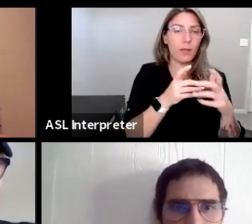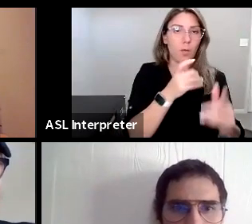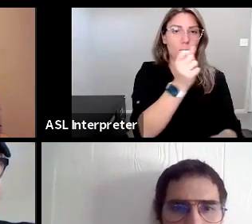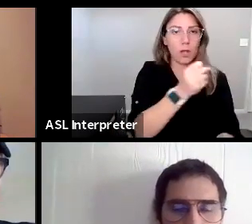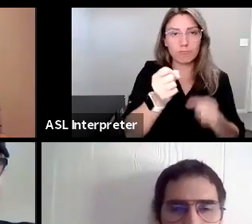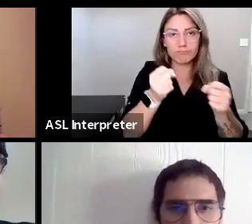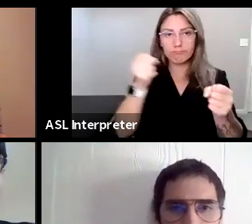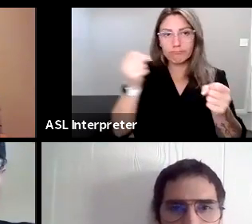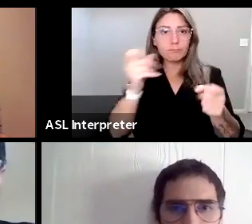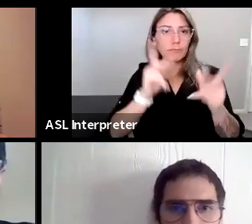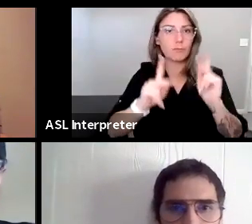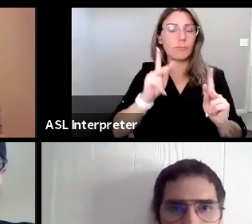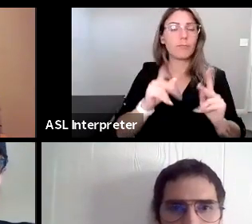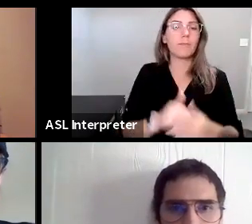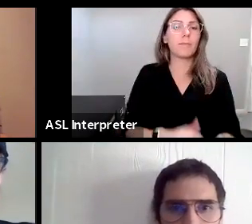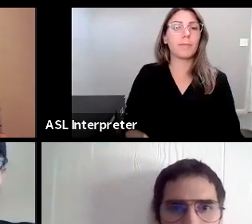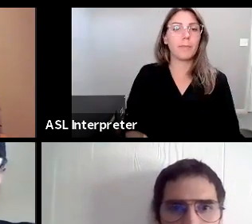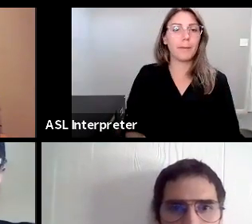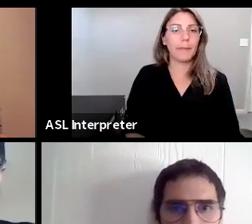then,